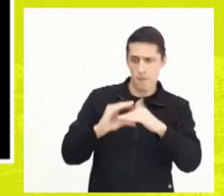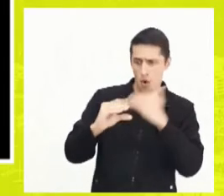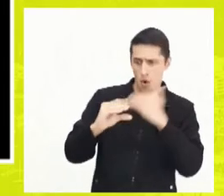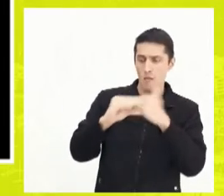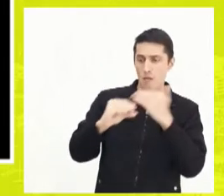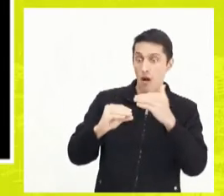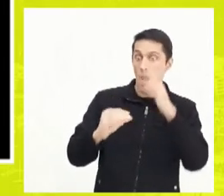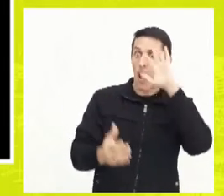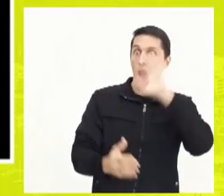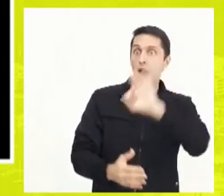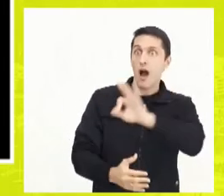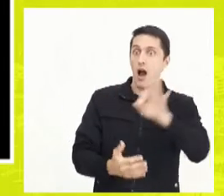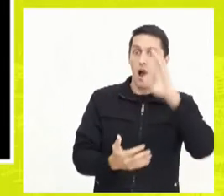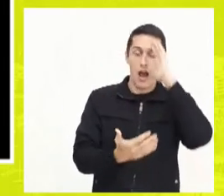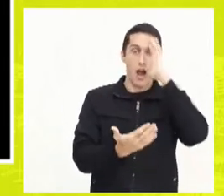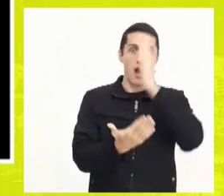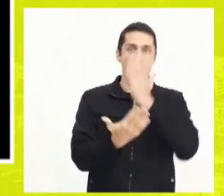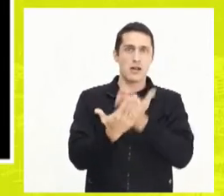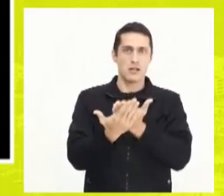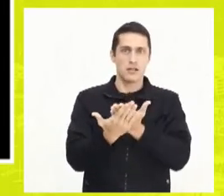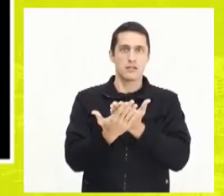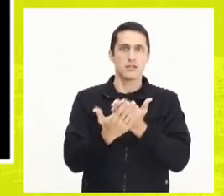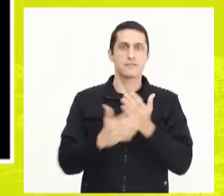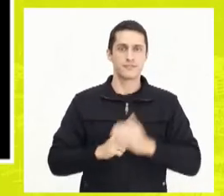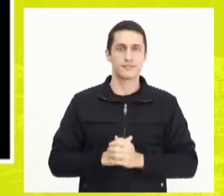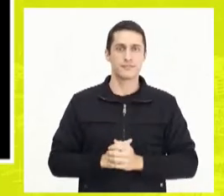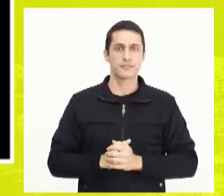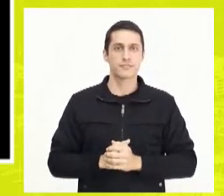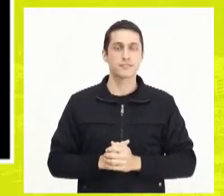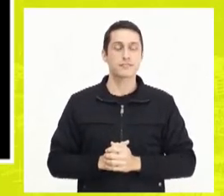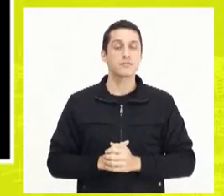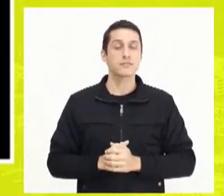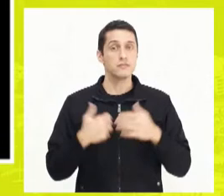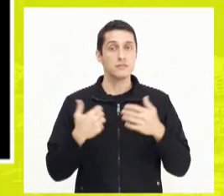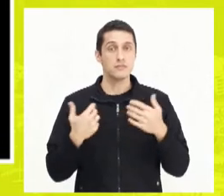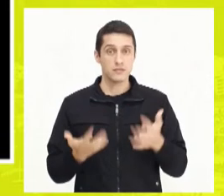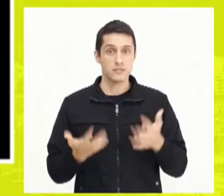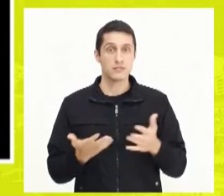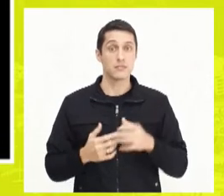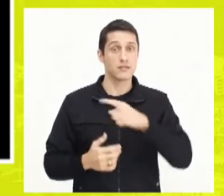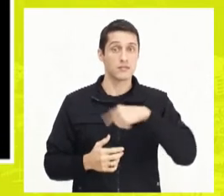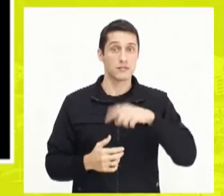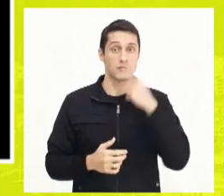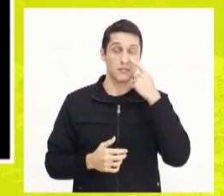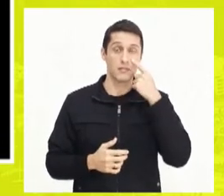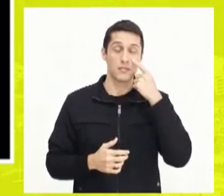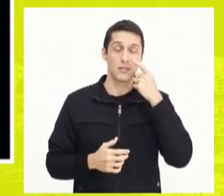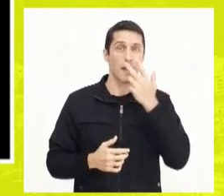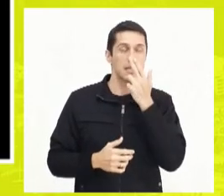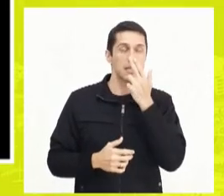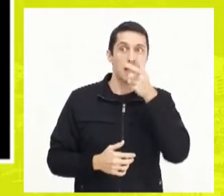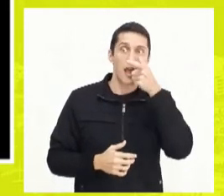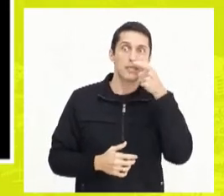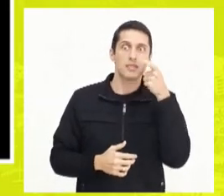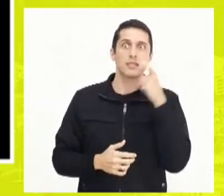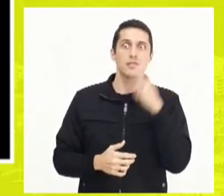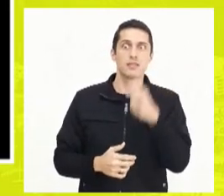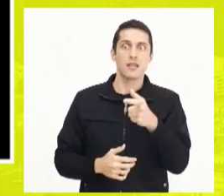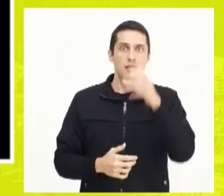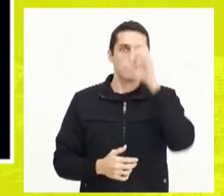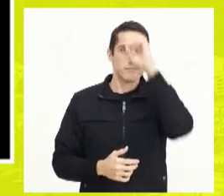that you know something that is uh intentional ignorance or